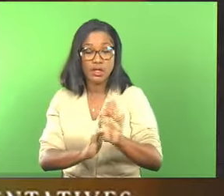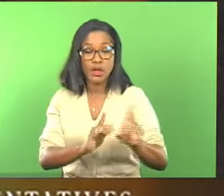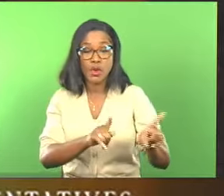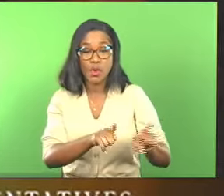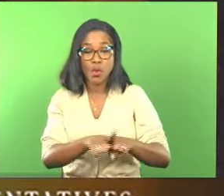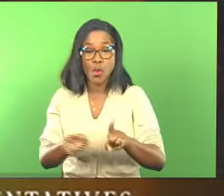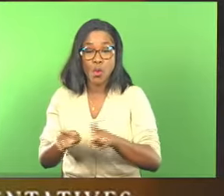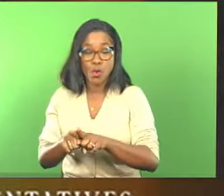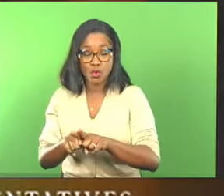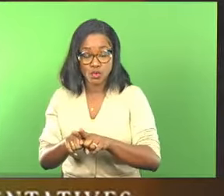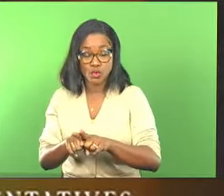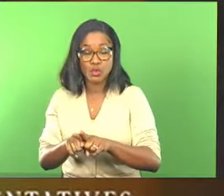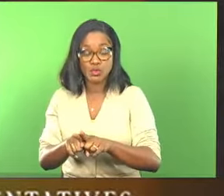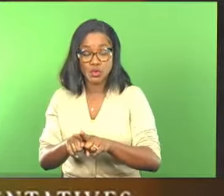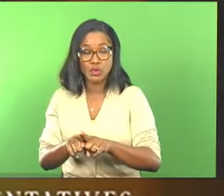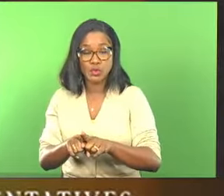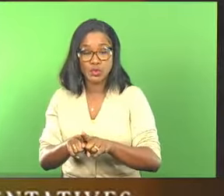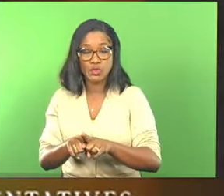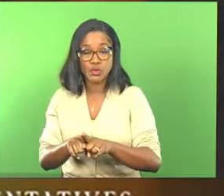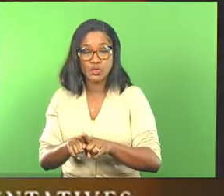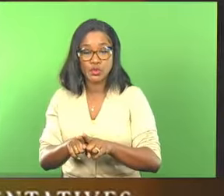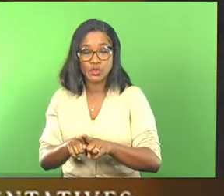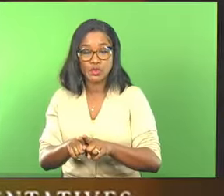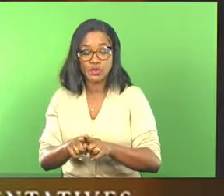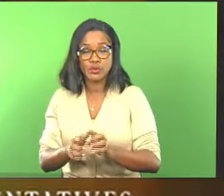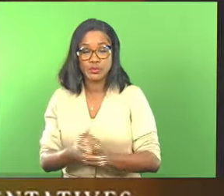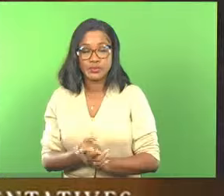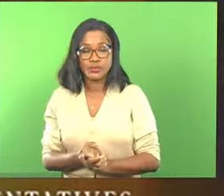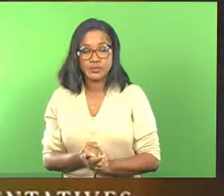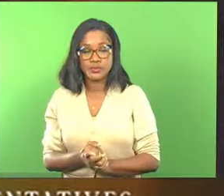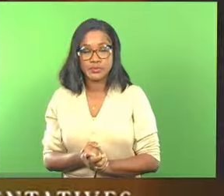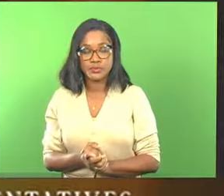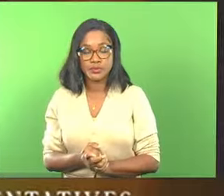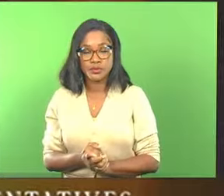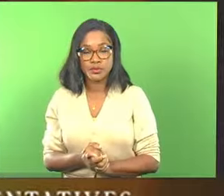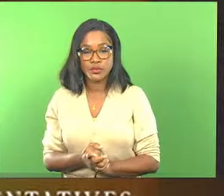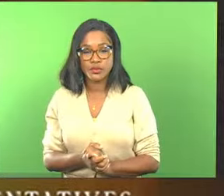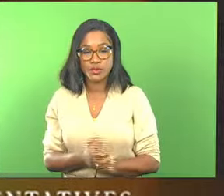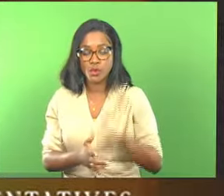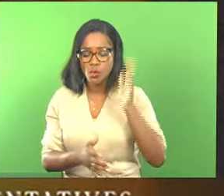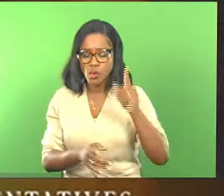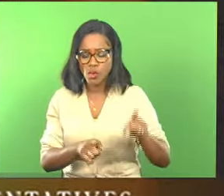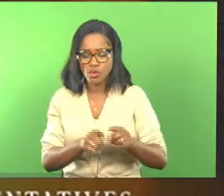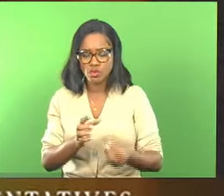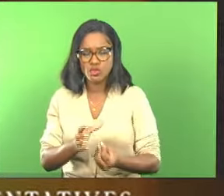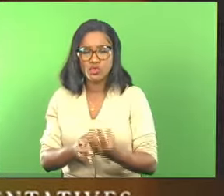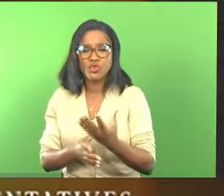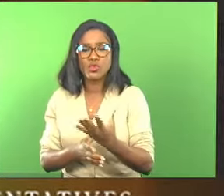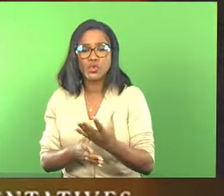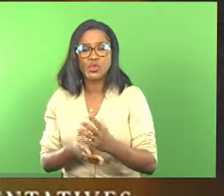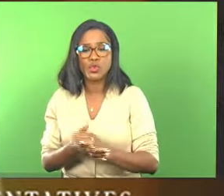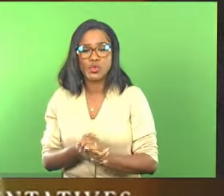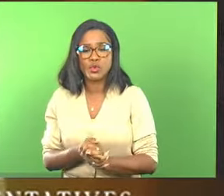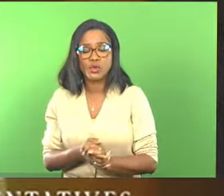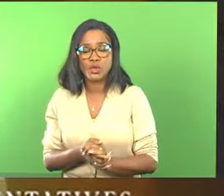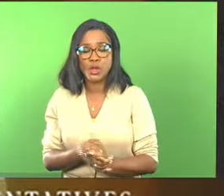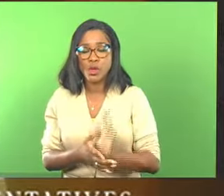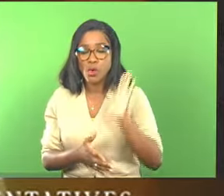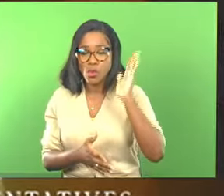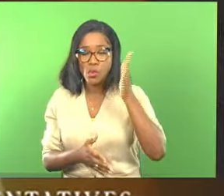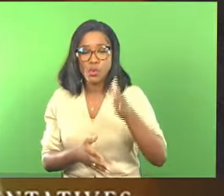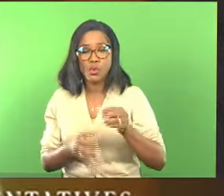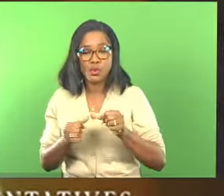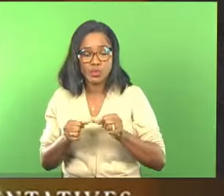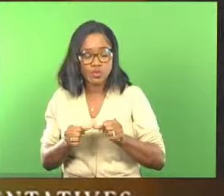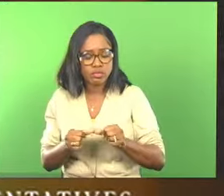human development as its center. Health has been and will remain